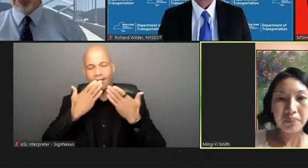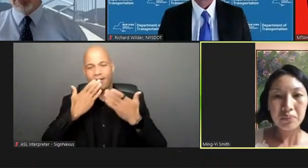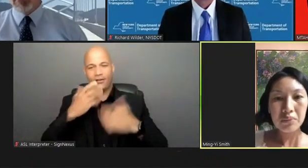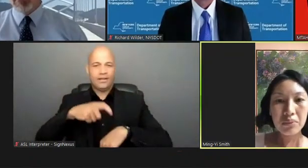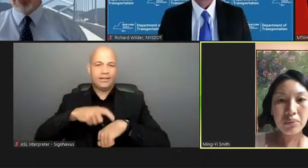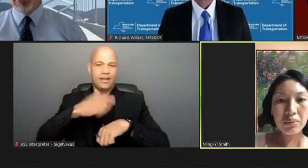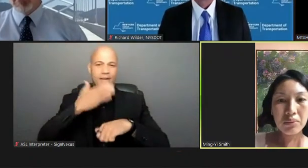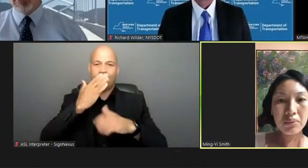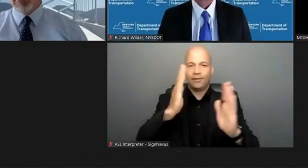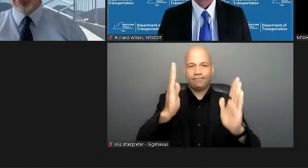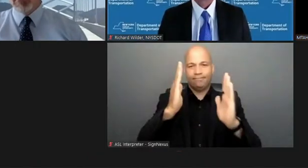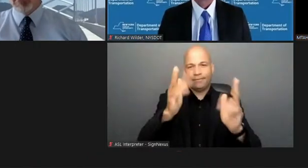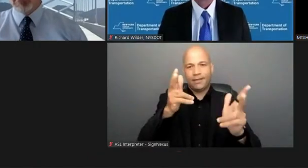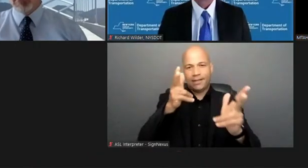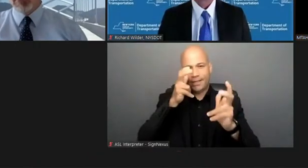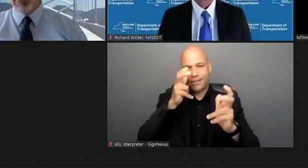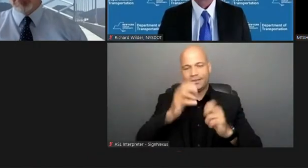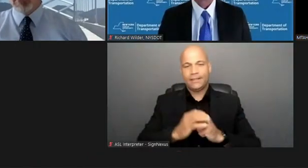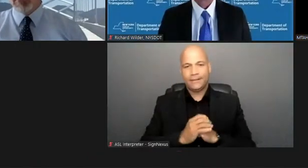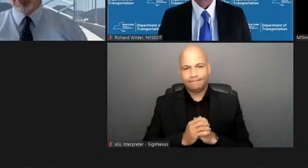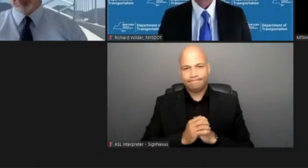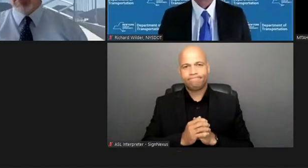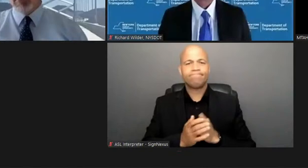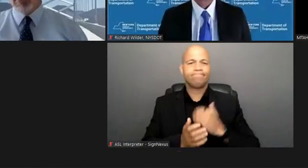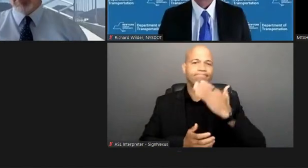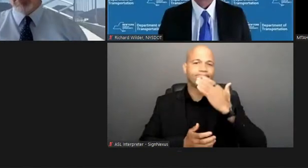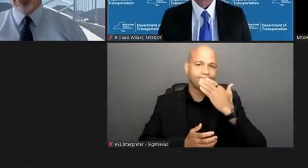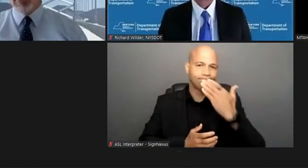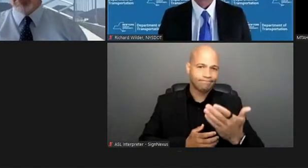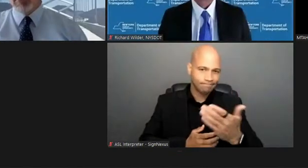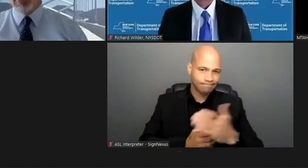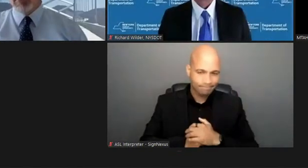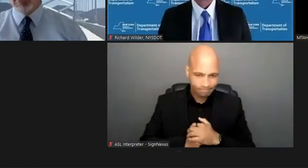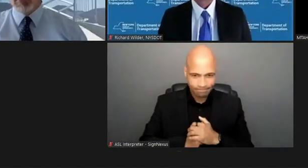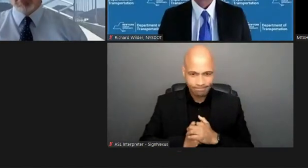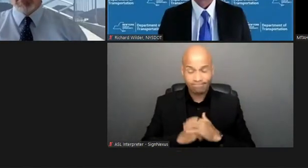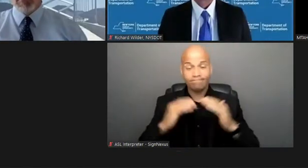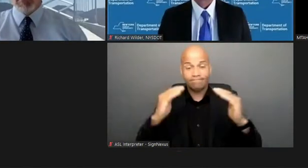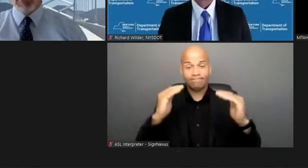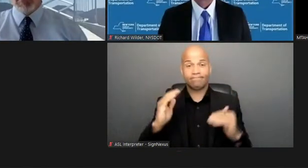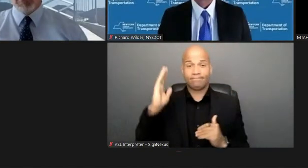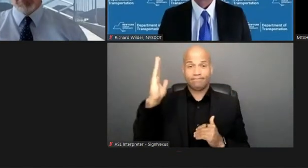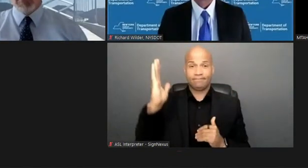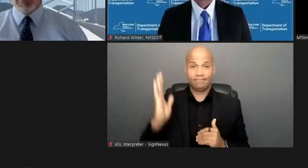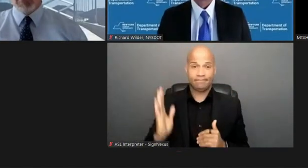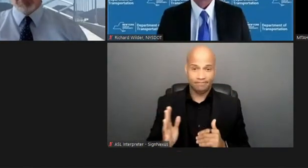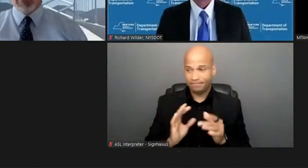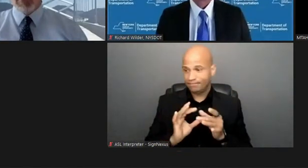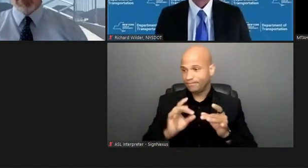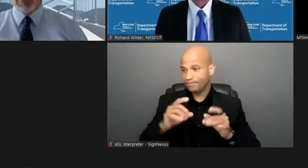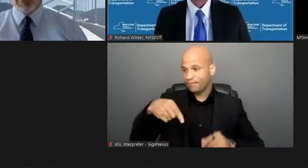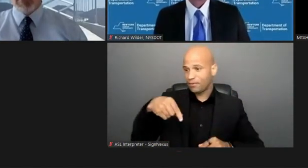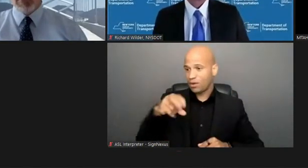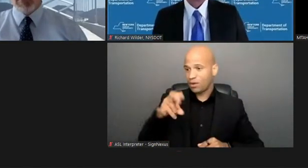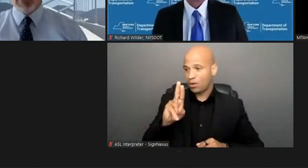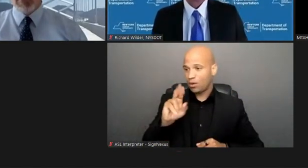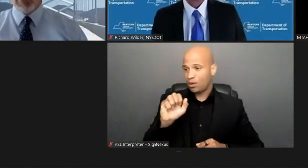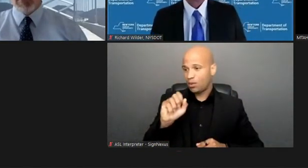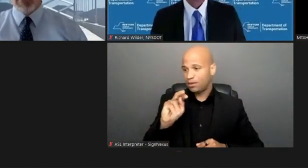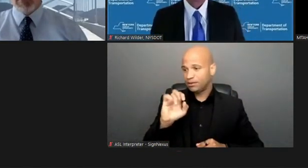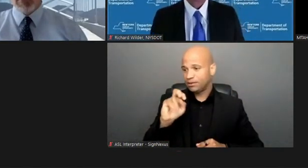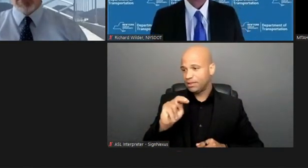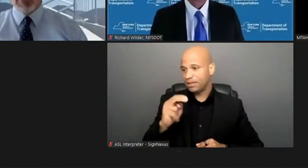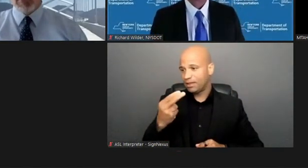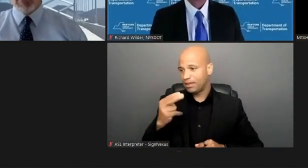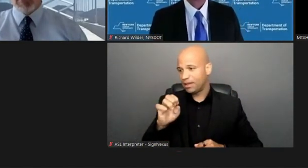listening thank you our next speaker is Quentin Hill Broner followed by